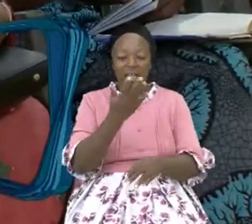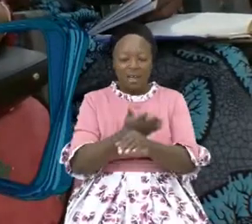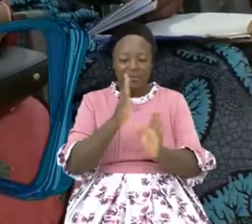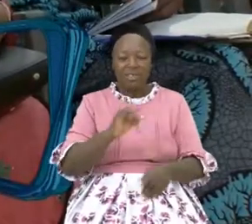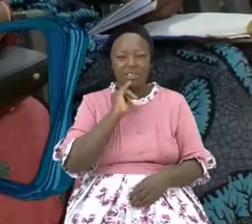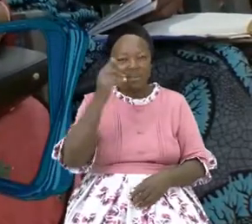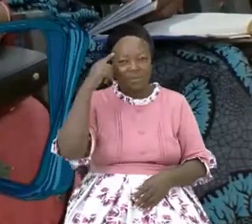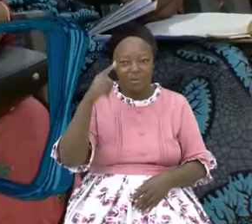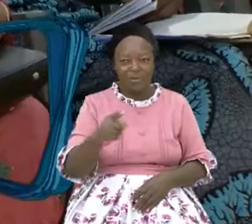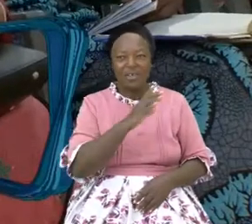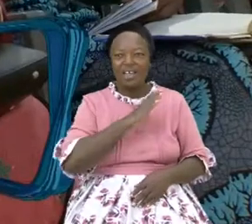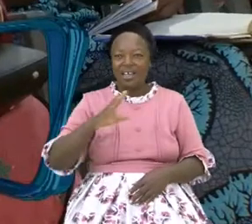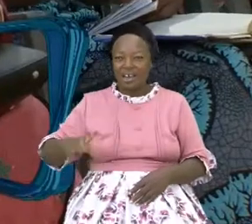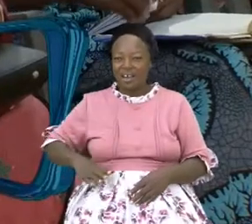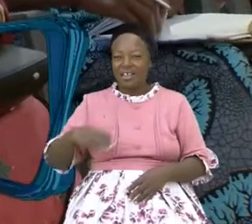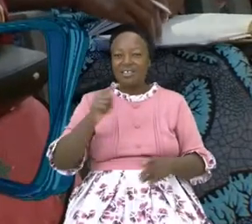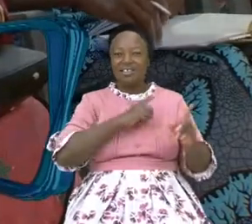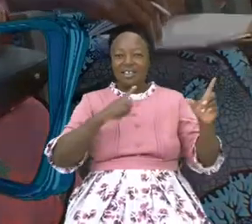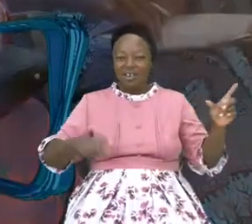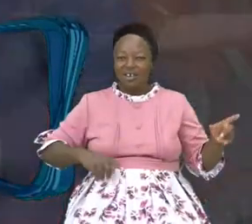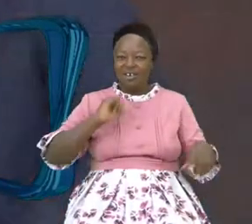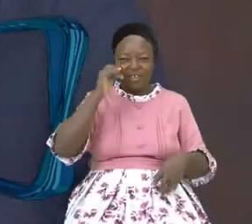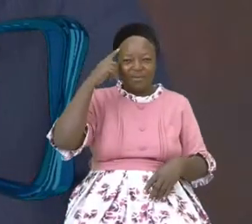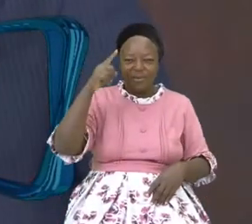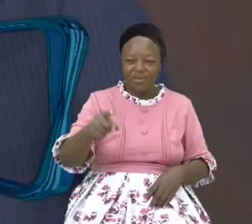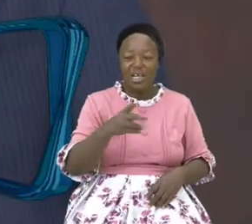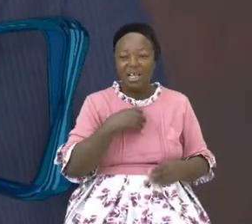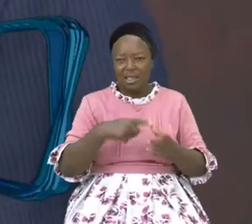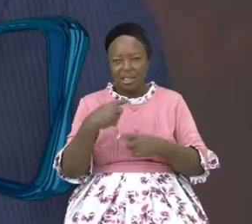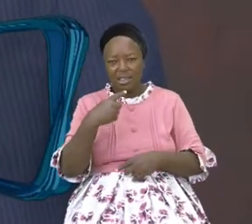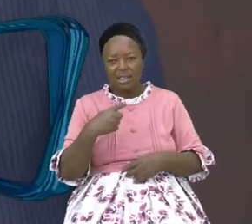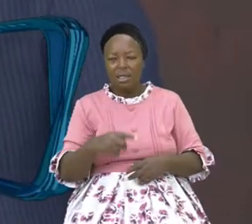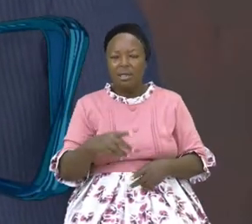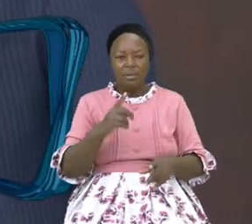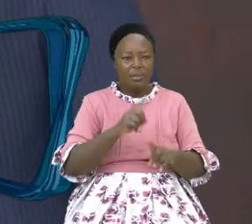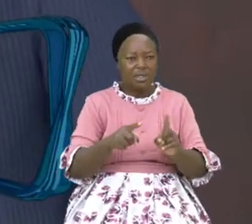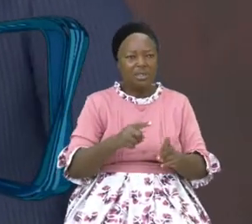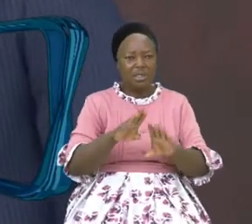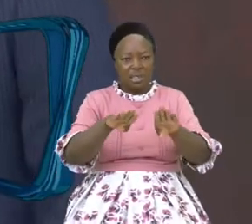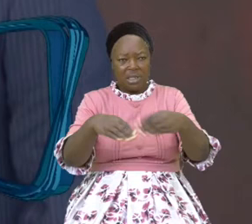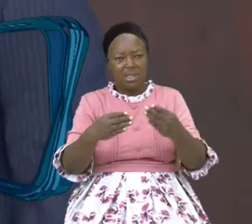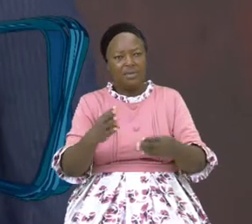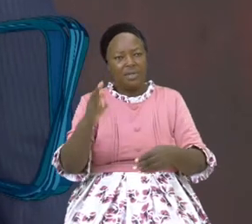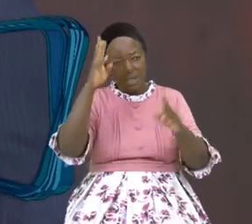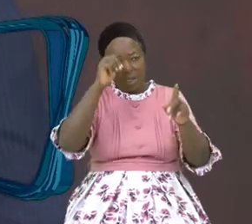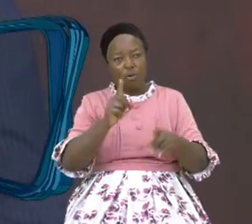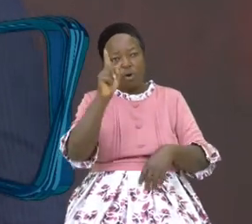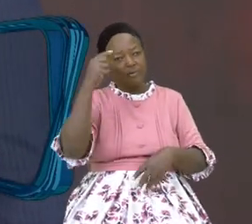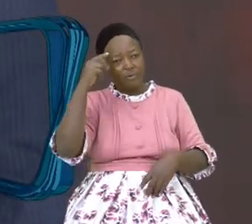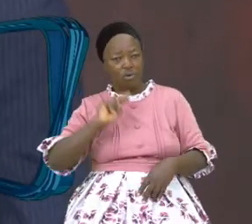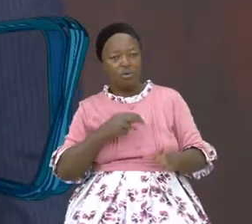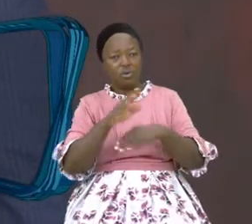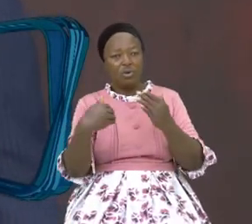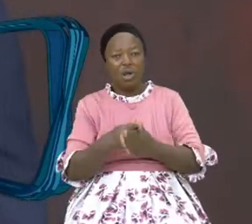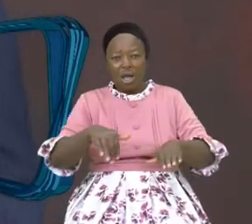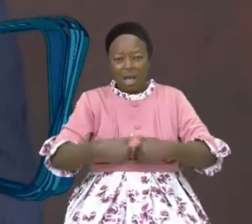you. Christ the Lord is for you. It says, but delivered him up for us all. How shall